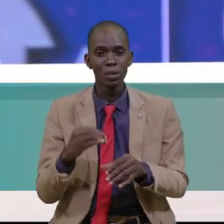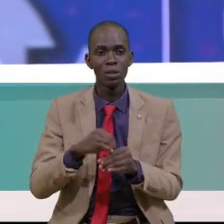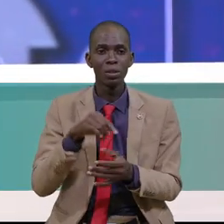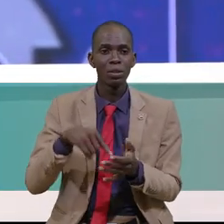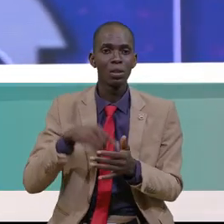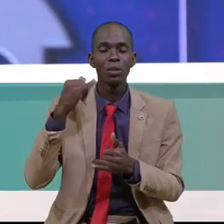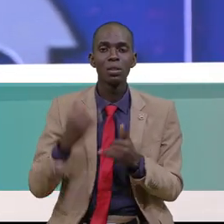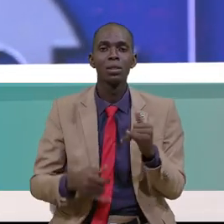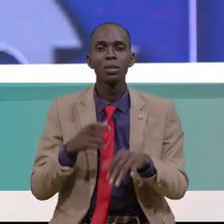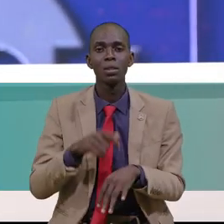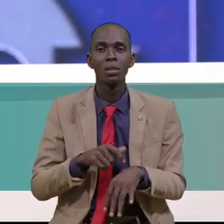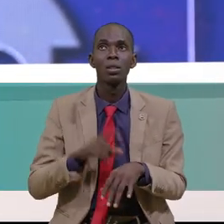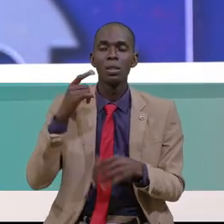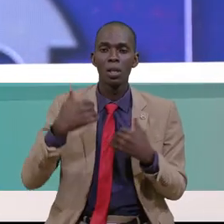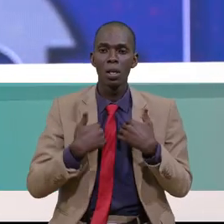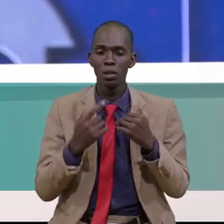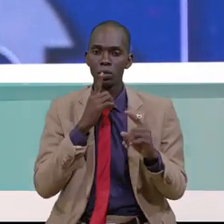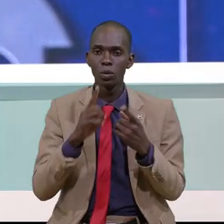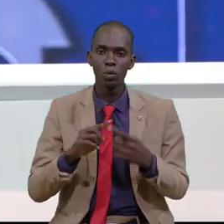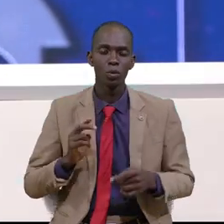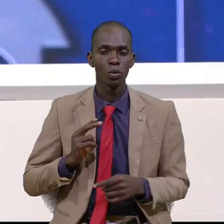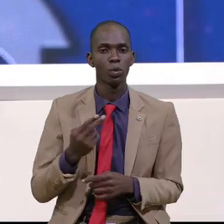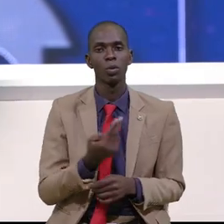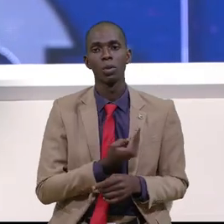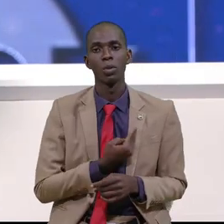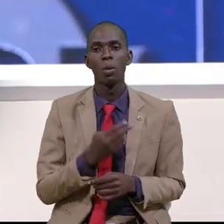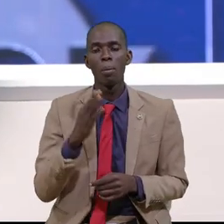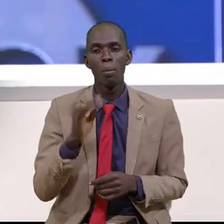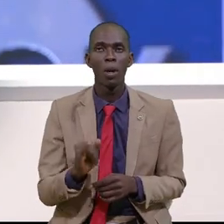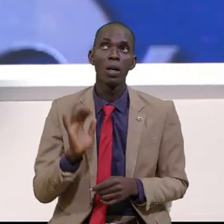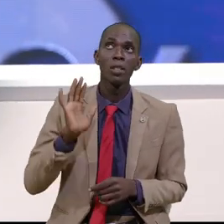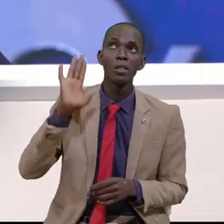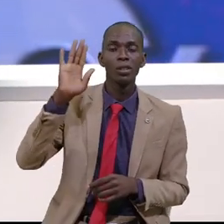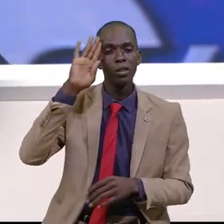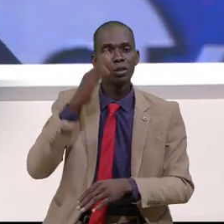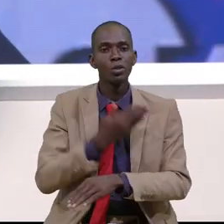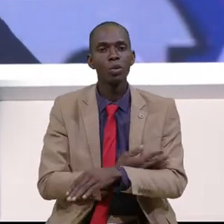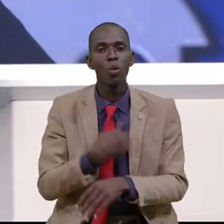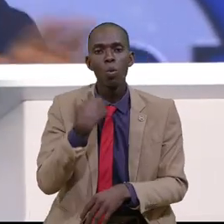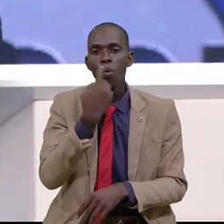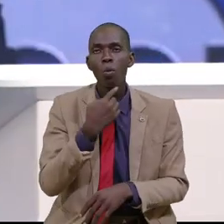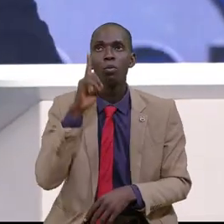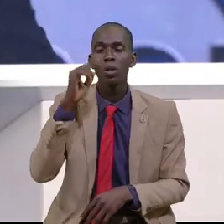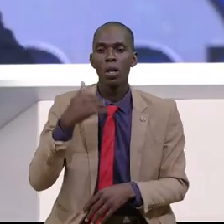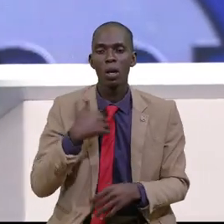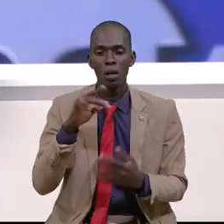he has spoken unto us. He's speaking unto us by his Son, whom he has appointed,